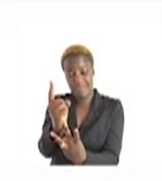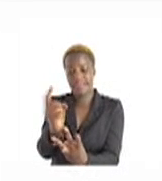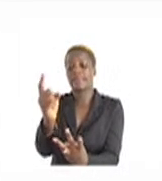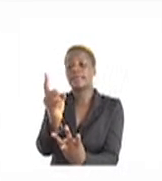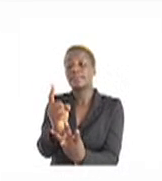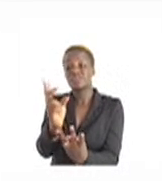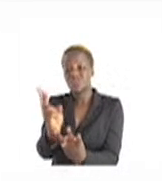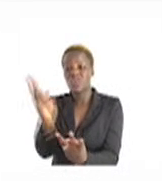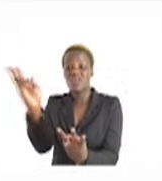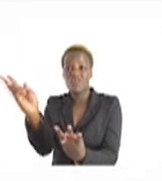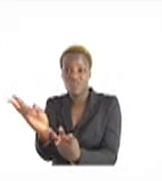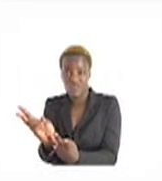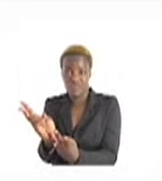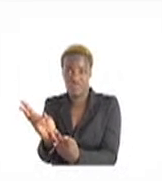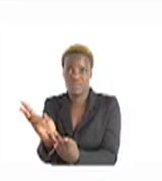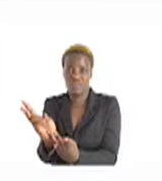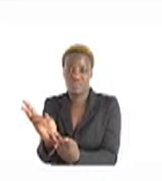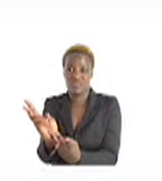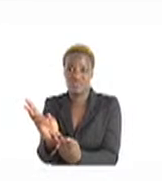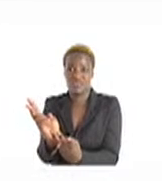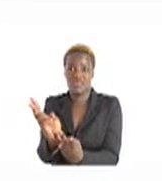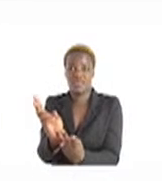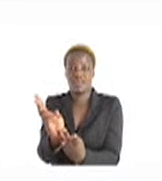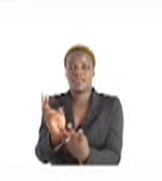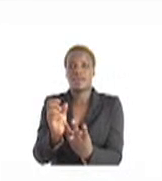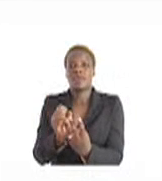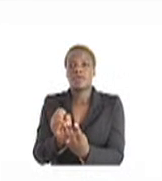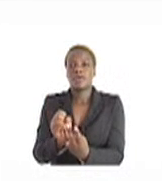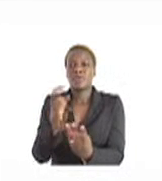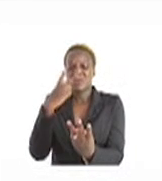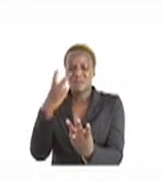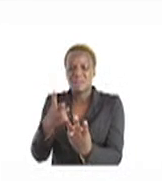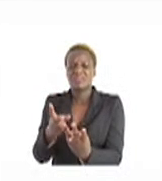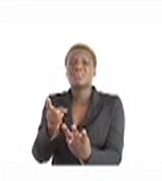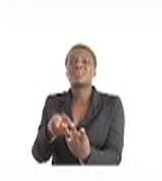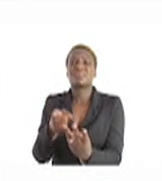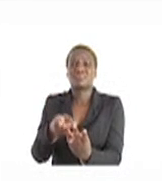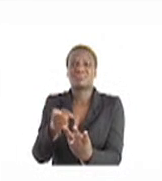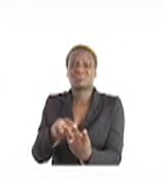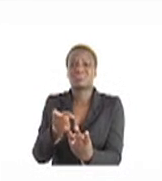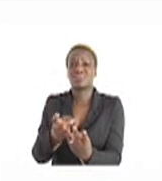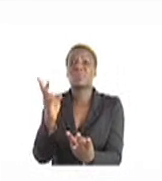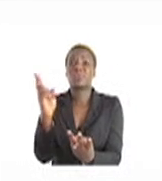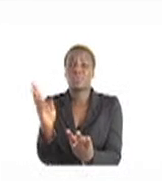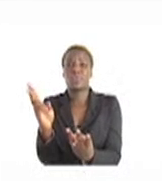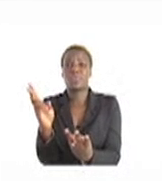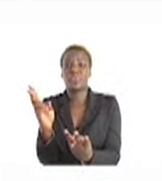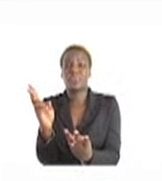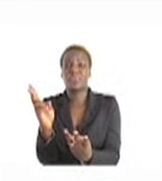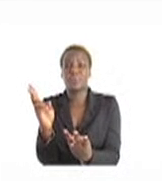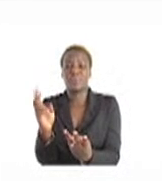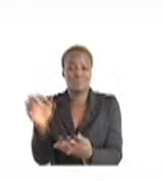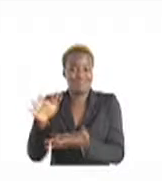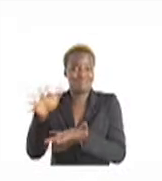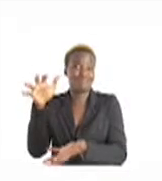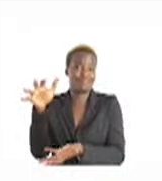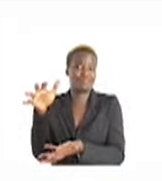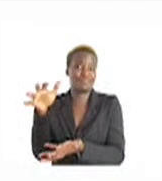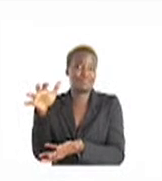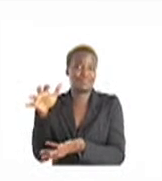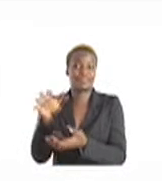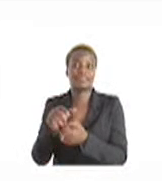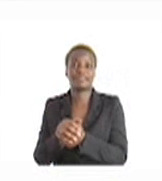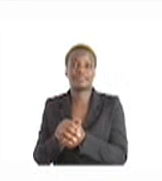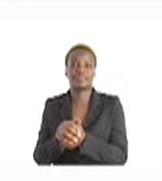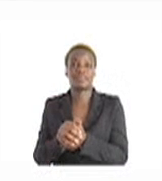2. So we encircle the one with a 2 because that one is the biggest of them all. All right? So the